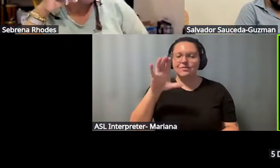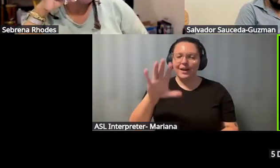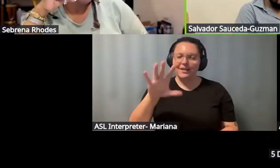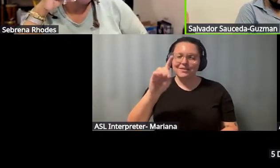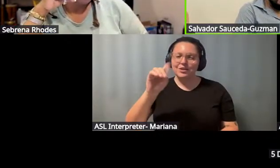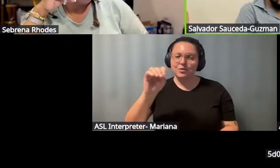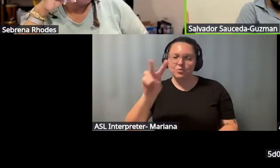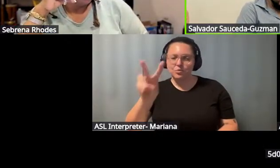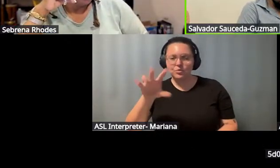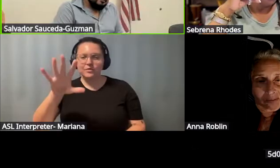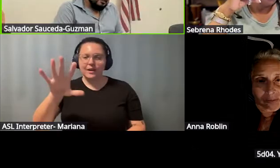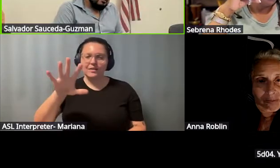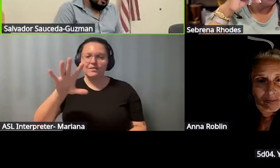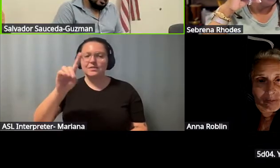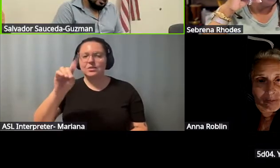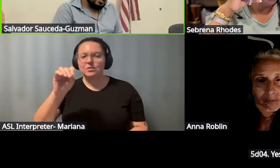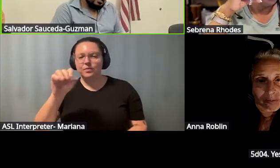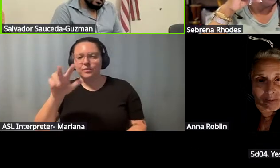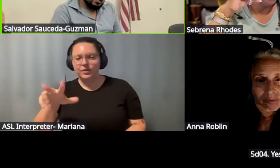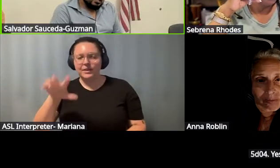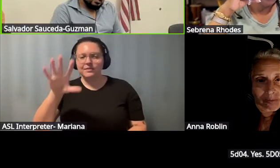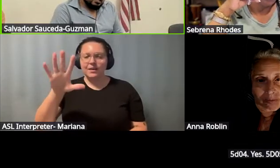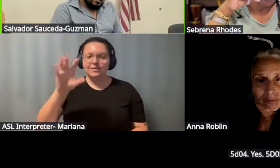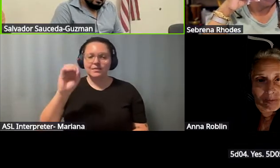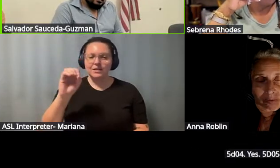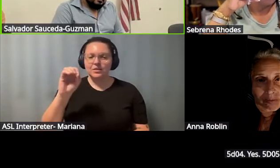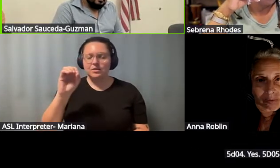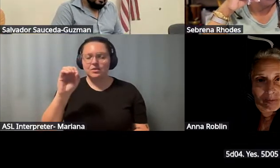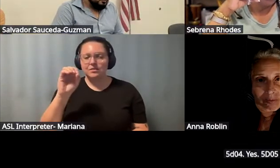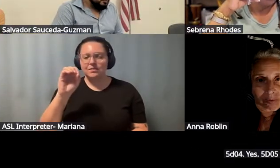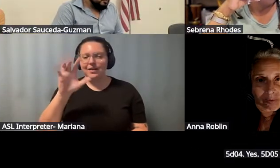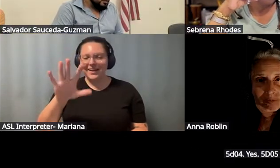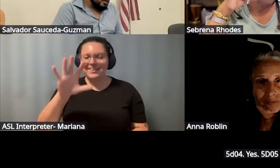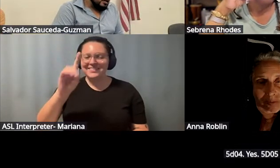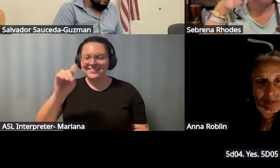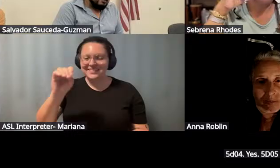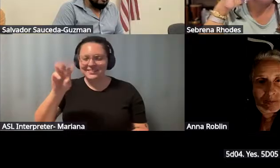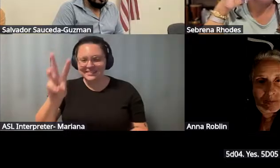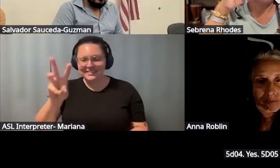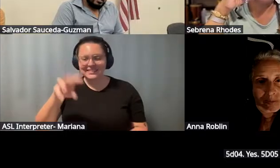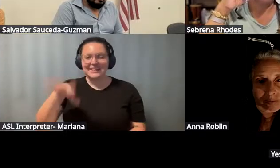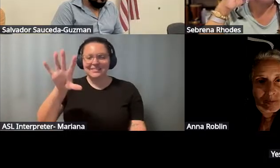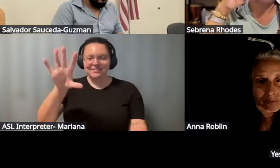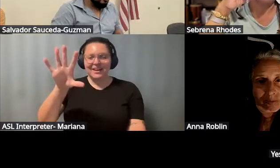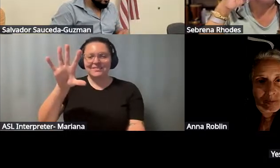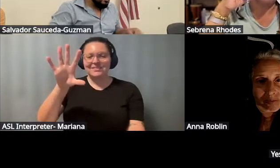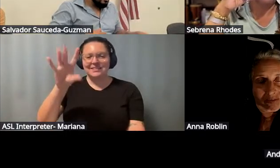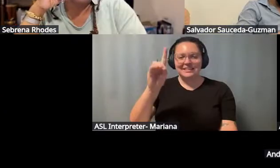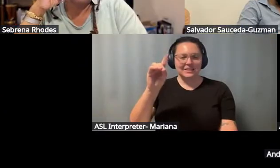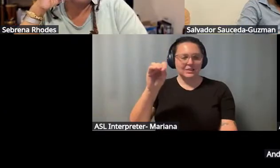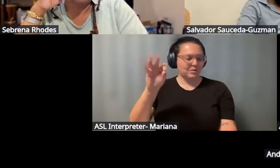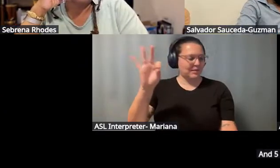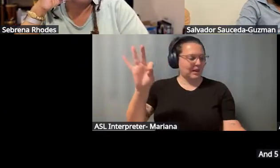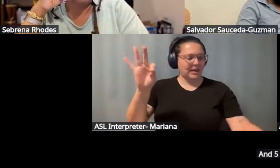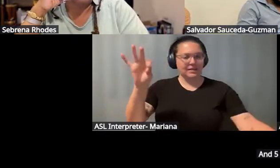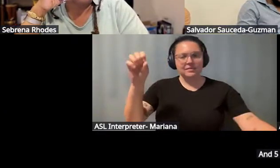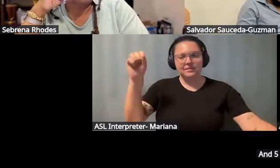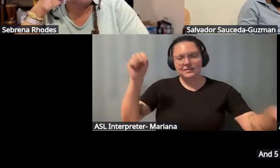Yes. 5D05 is a yes. 5D06. Yes. And 5D09.